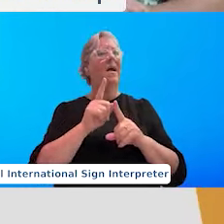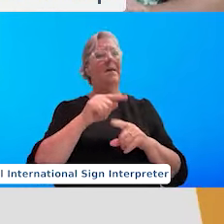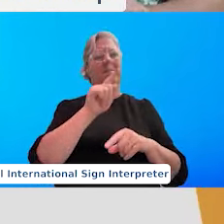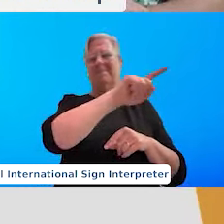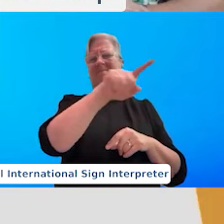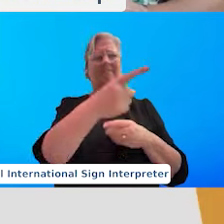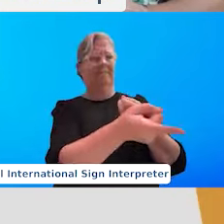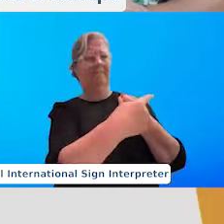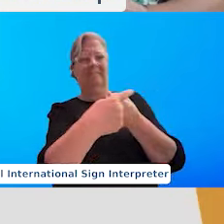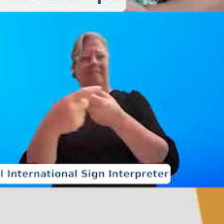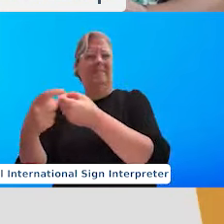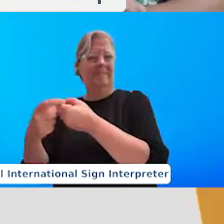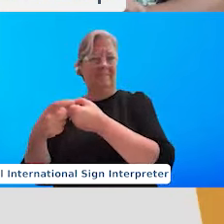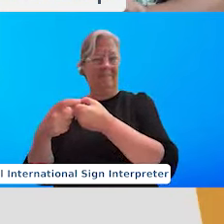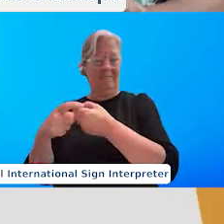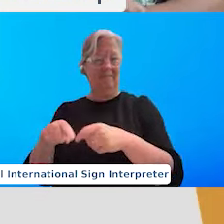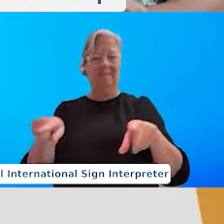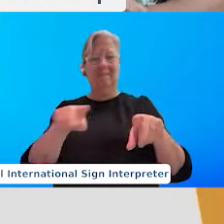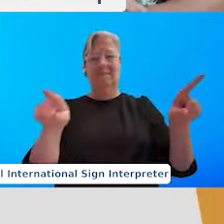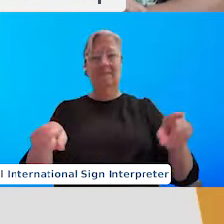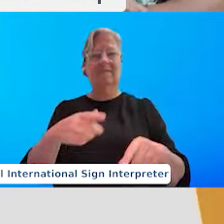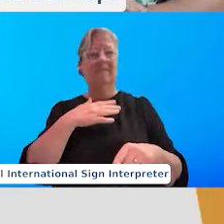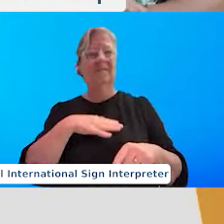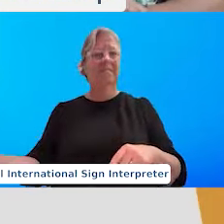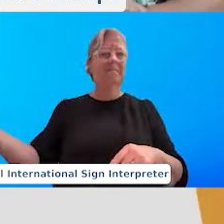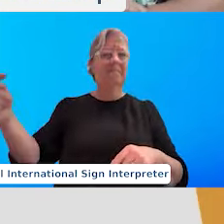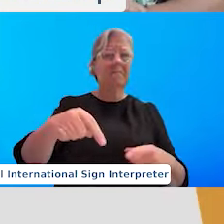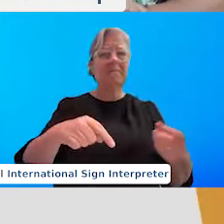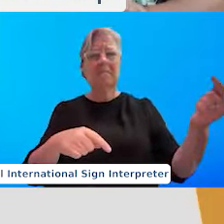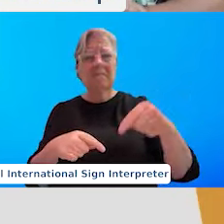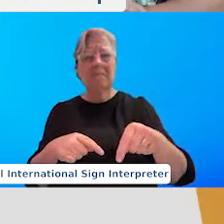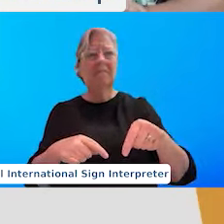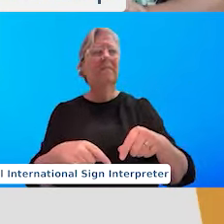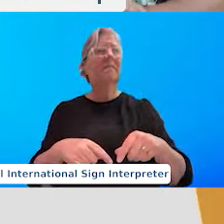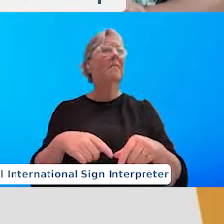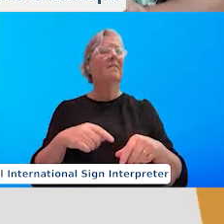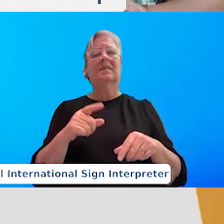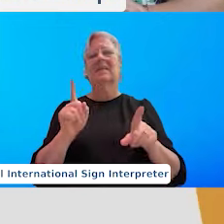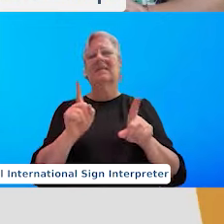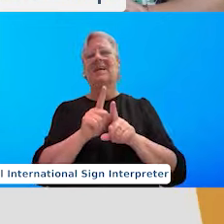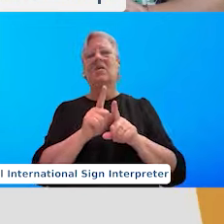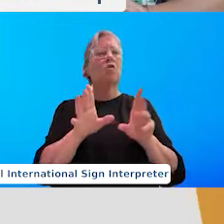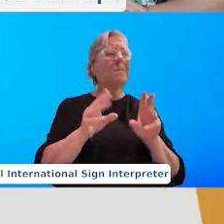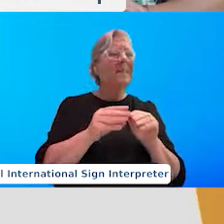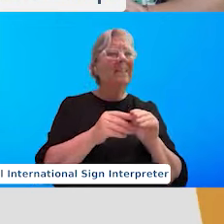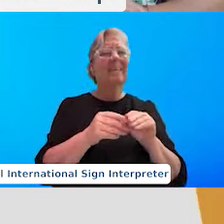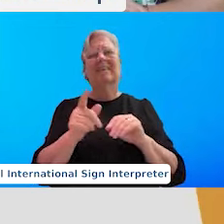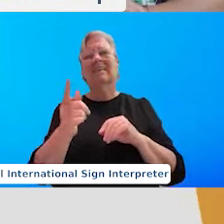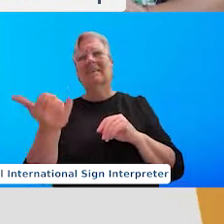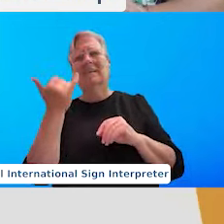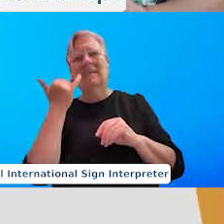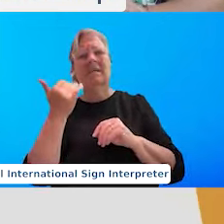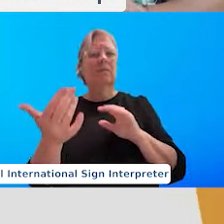Then, to top it all, we build the capacity of persons with disabilities through